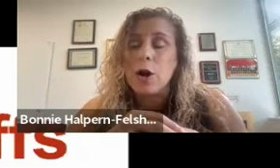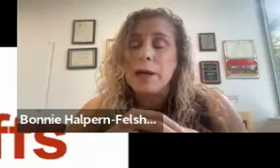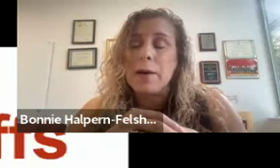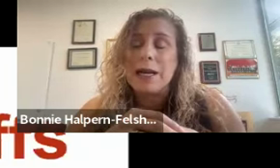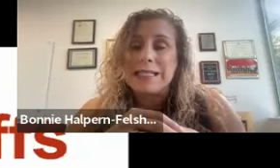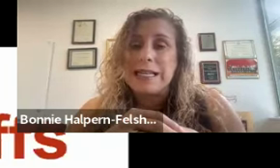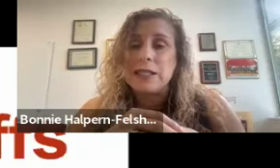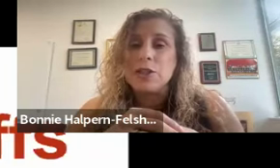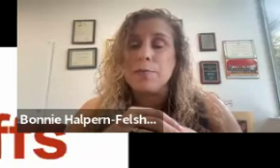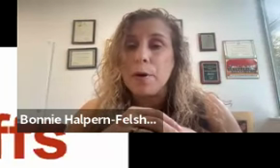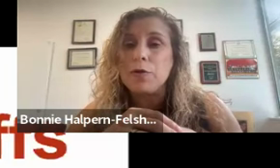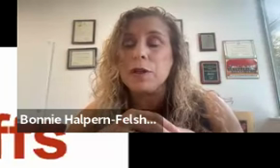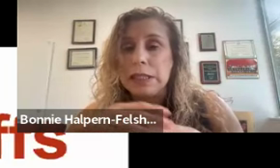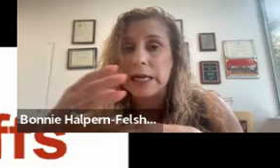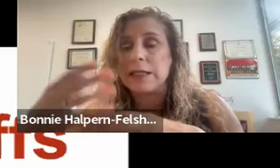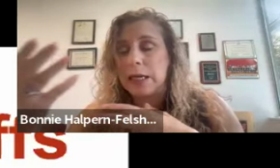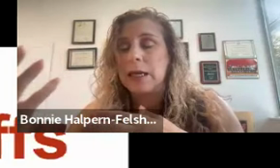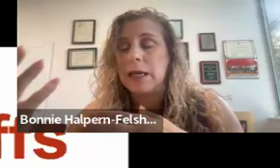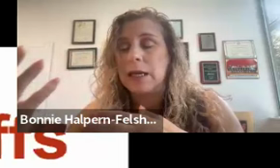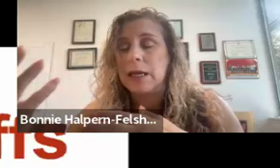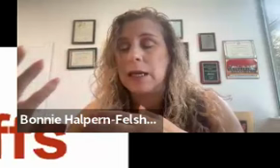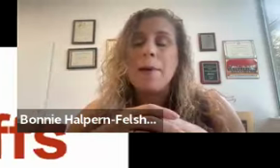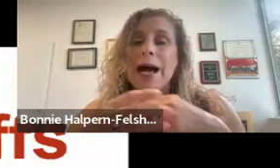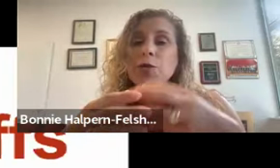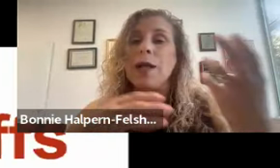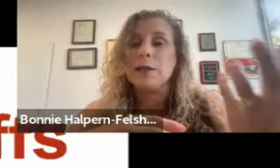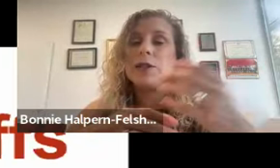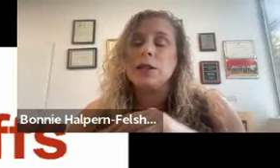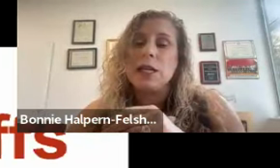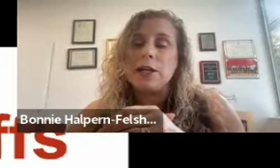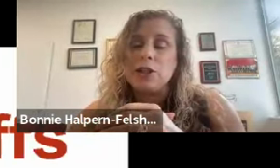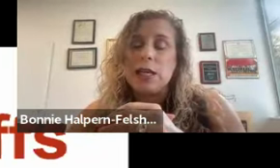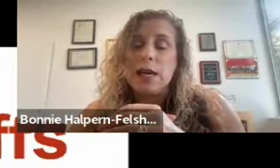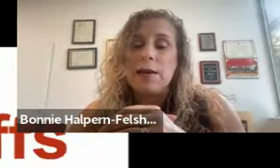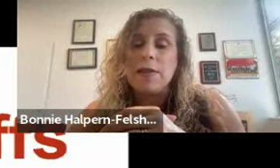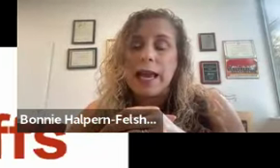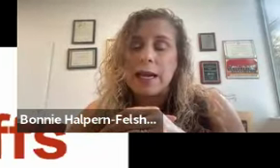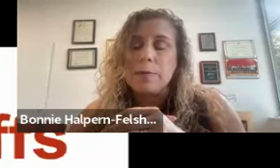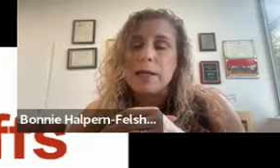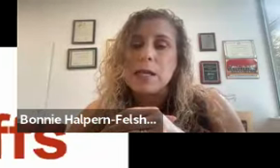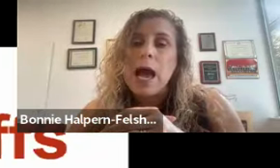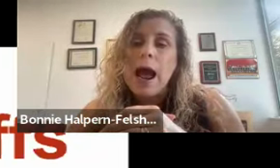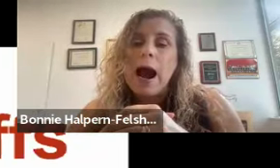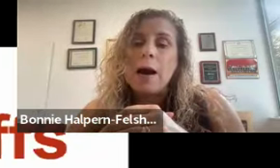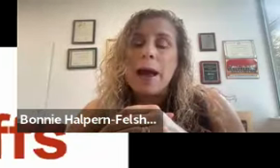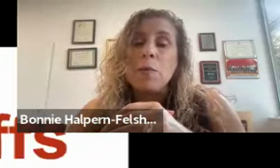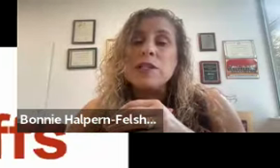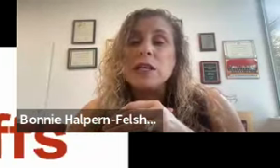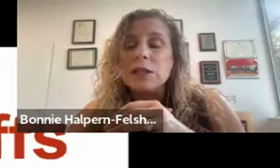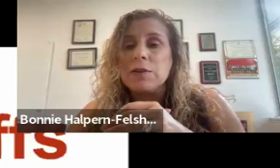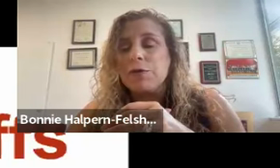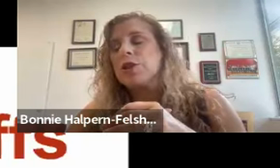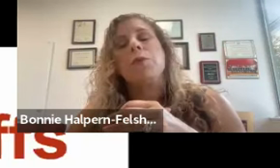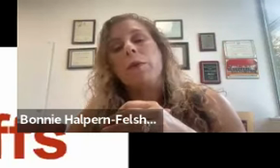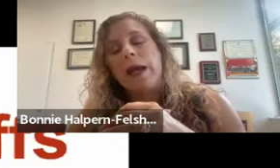can and are becoming addicted to both the nicotine as well as to the THC in the cannabis. And we